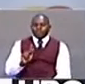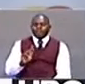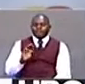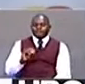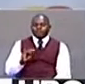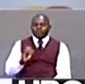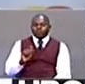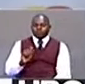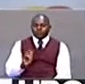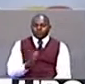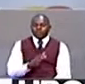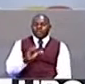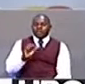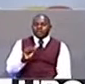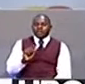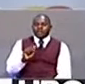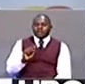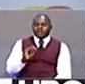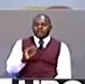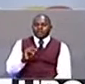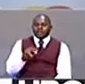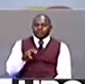Mahmoud Atiku.